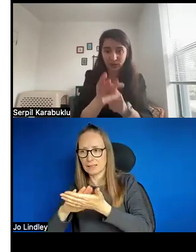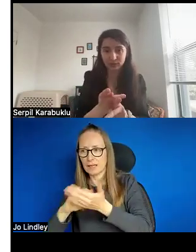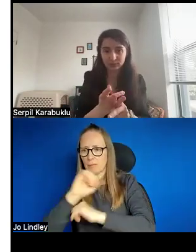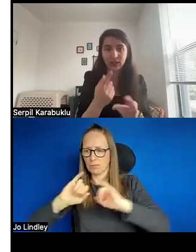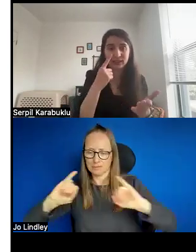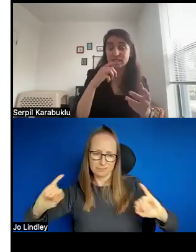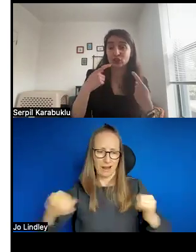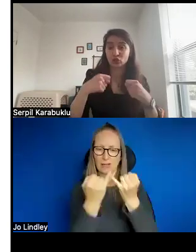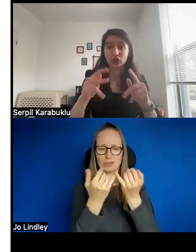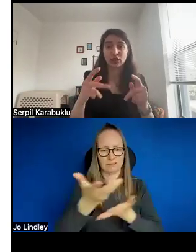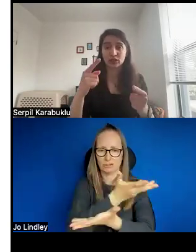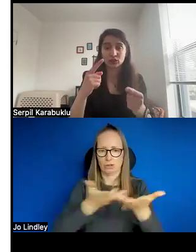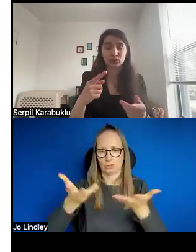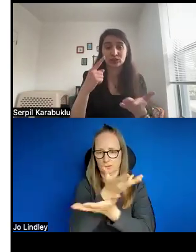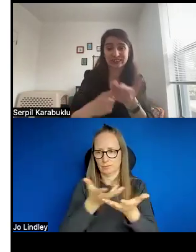clashing discussions.